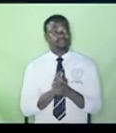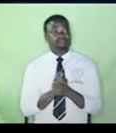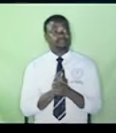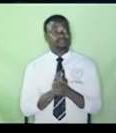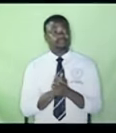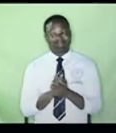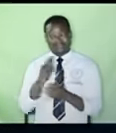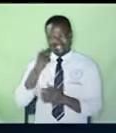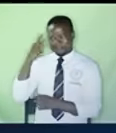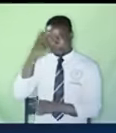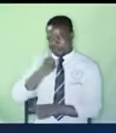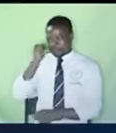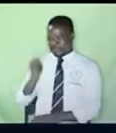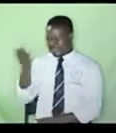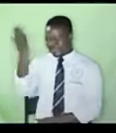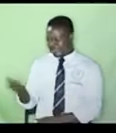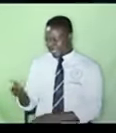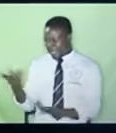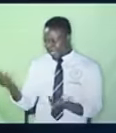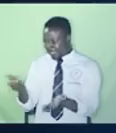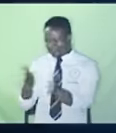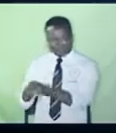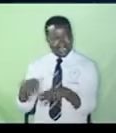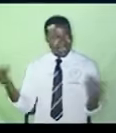See this fine girl. See, that's just waste.